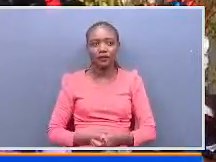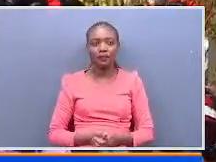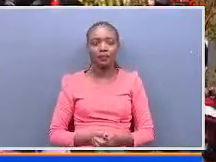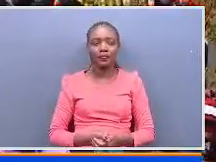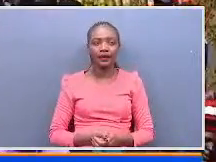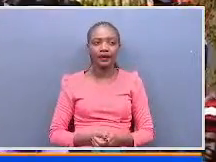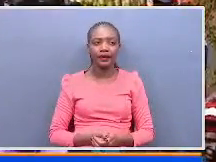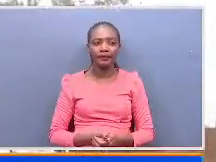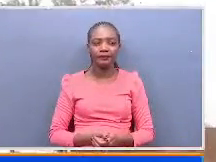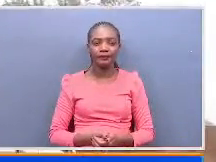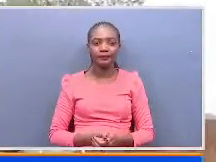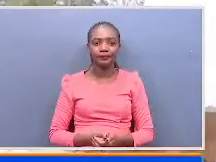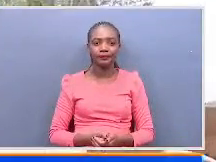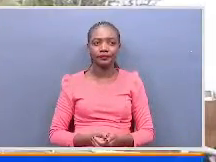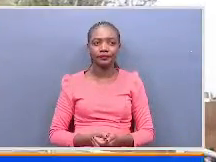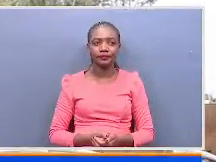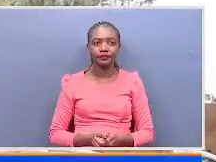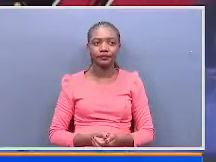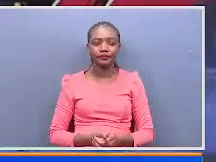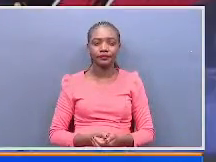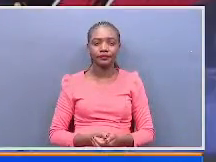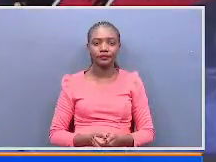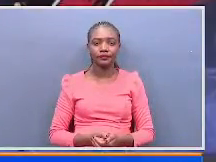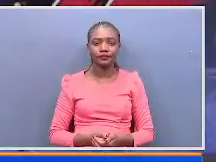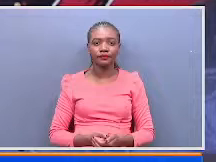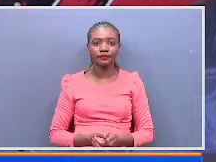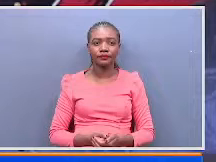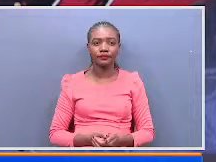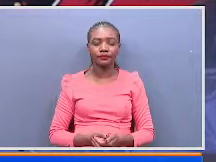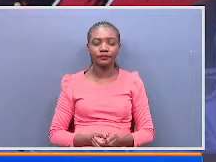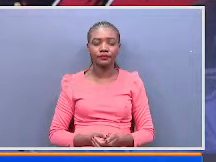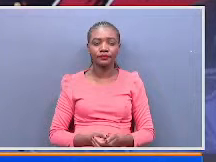Stanley Nyerungita, TV 47, Nairobi.